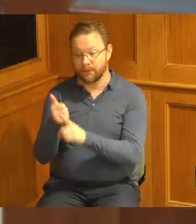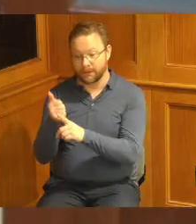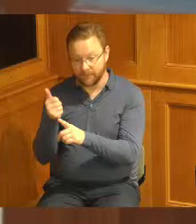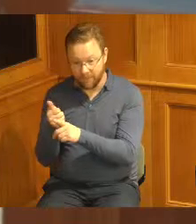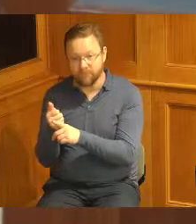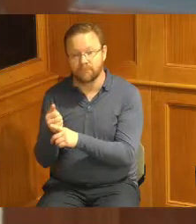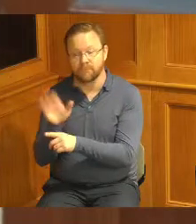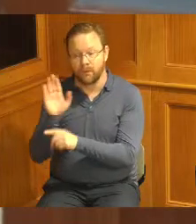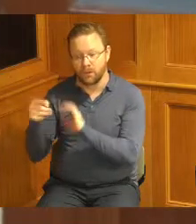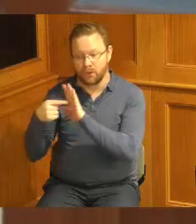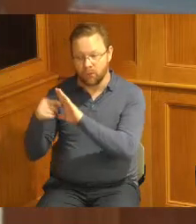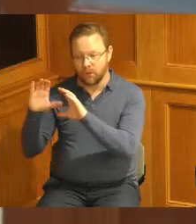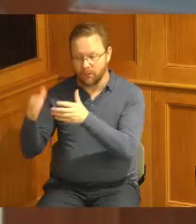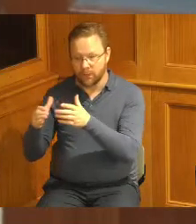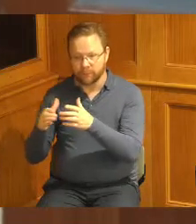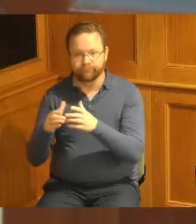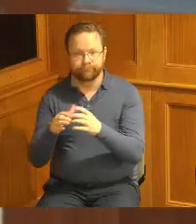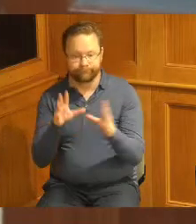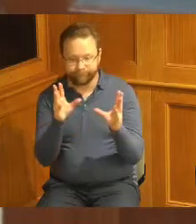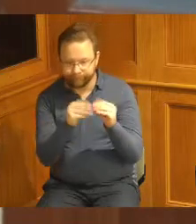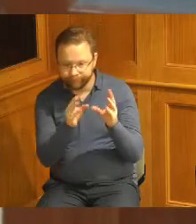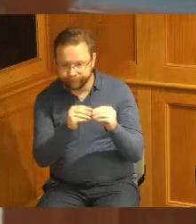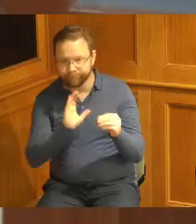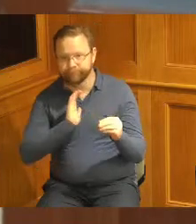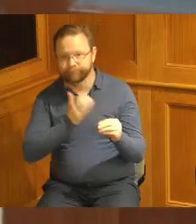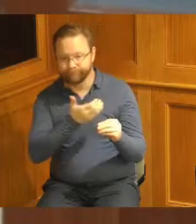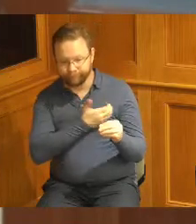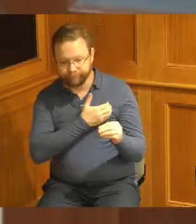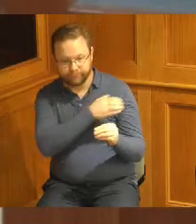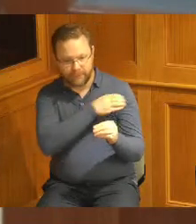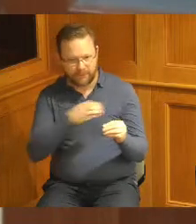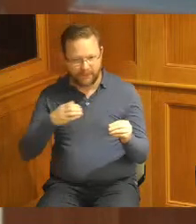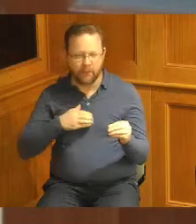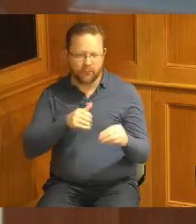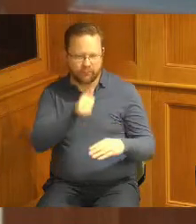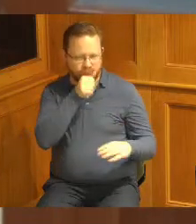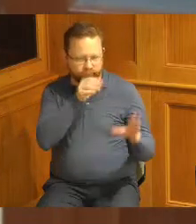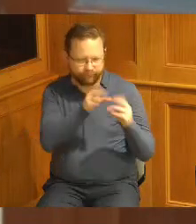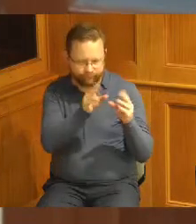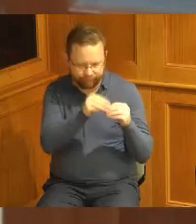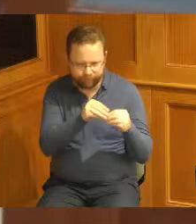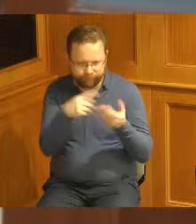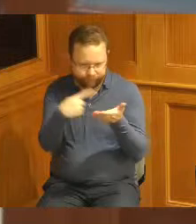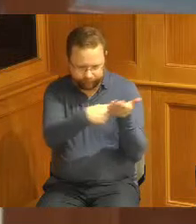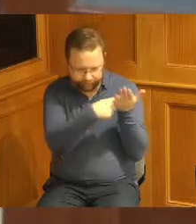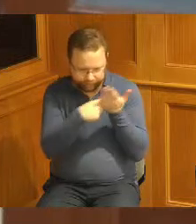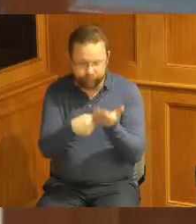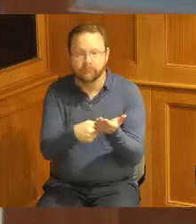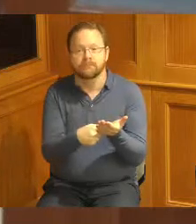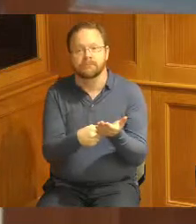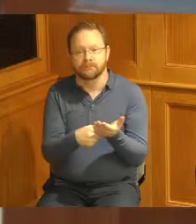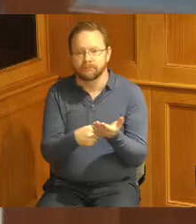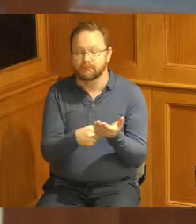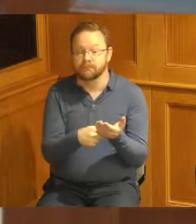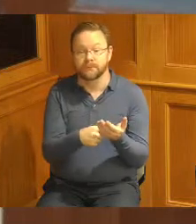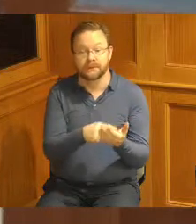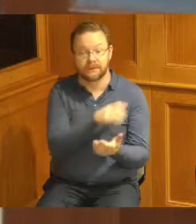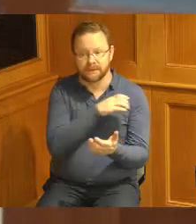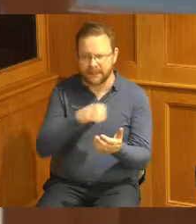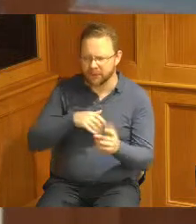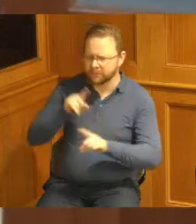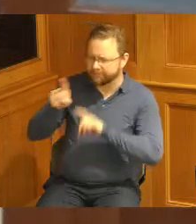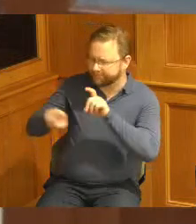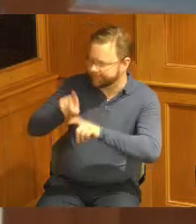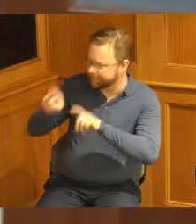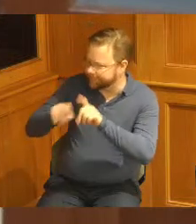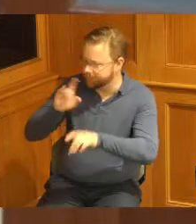with our council in executive session and were able to address all the questions that